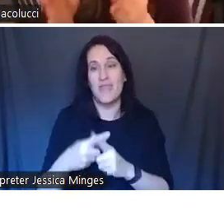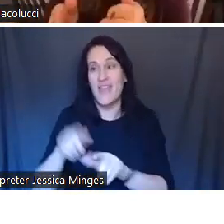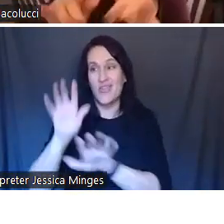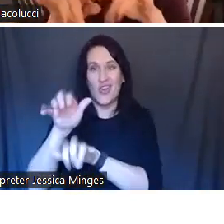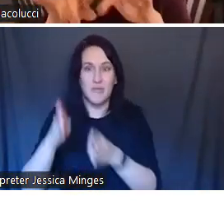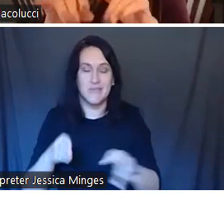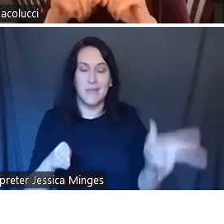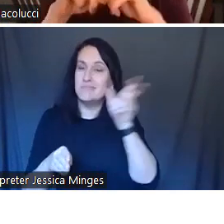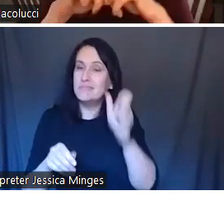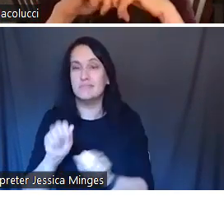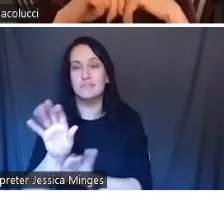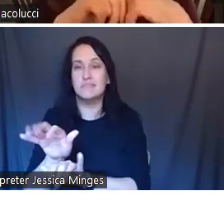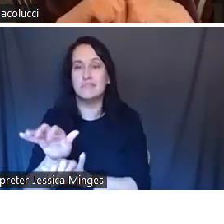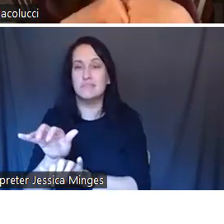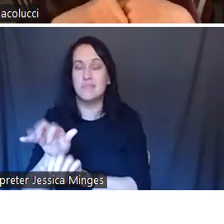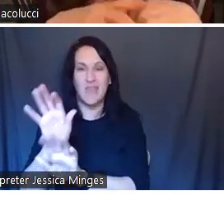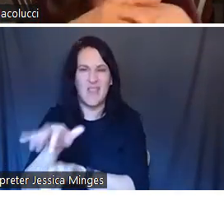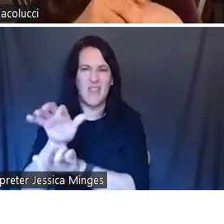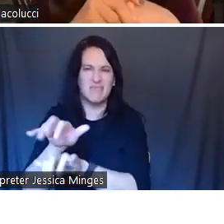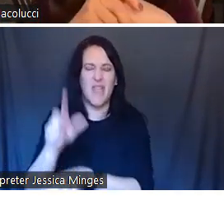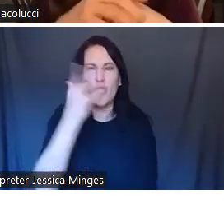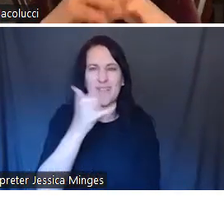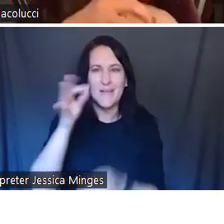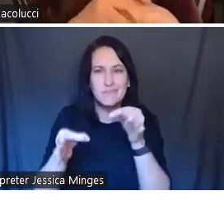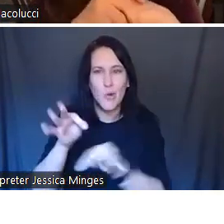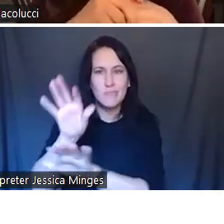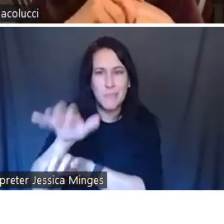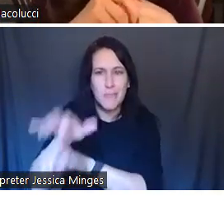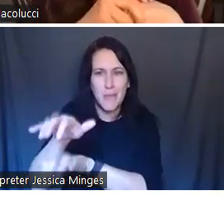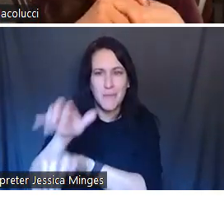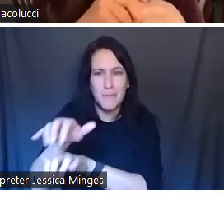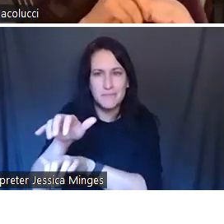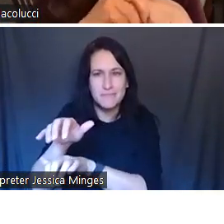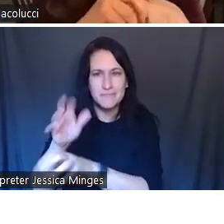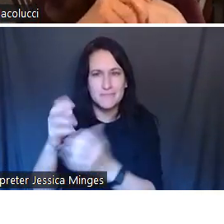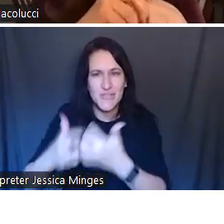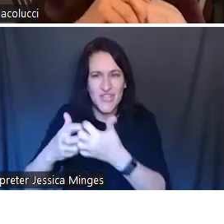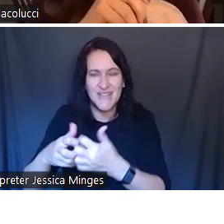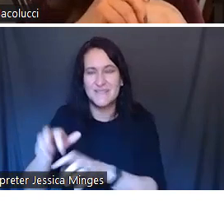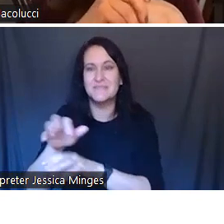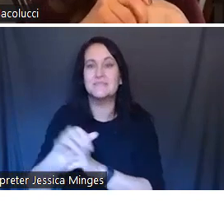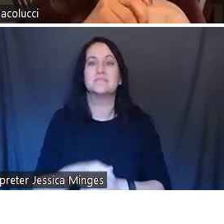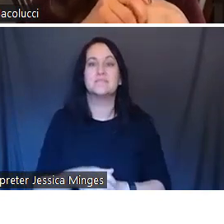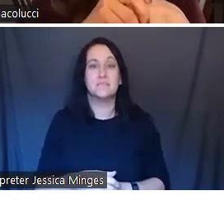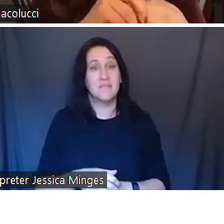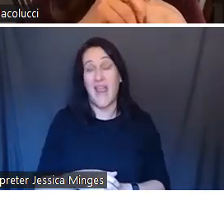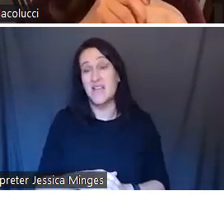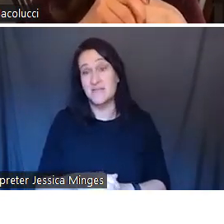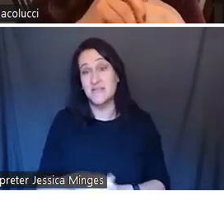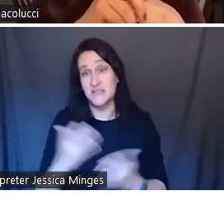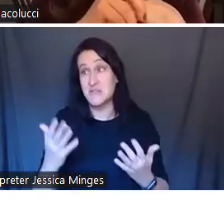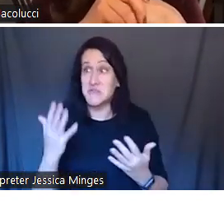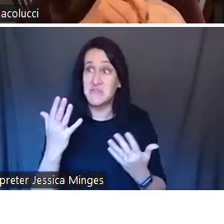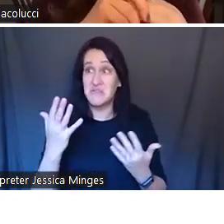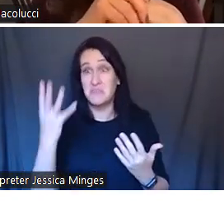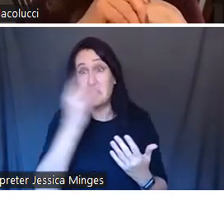said. Then they type on one of those stenographer museum machines, and it's just about in real time,